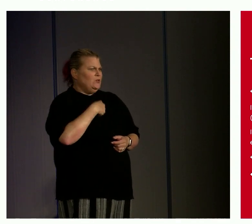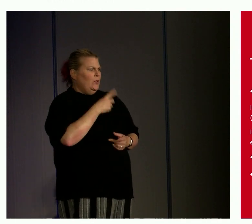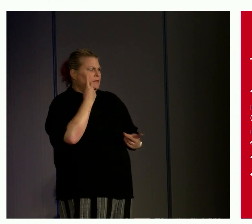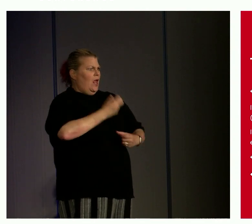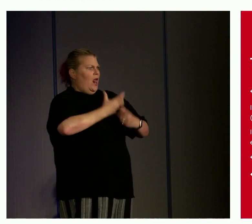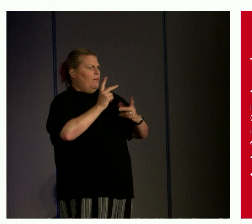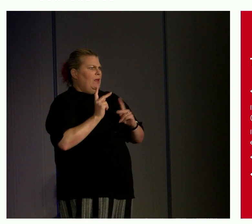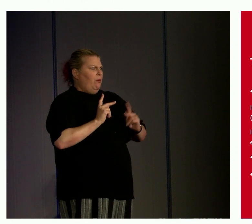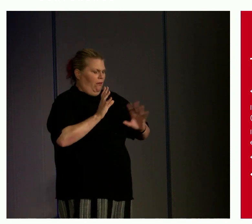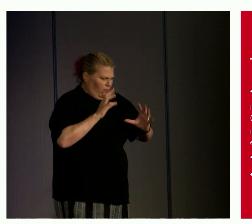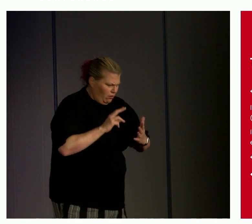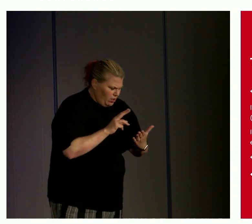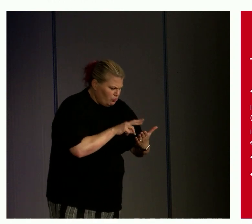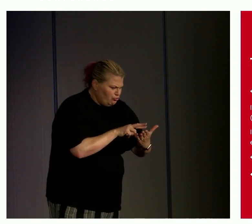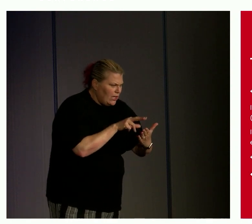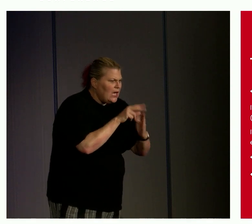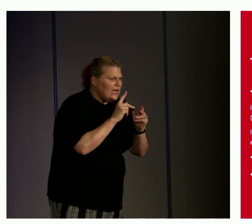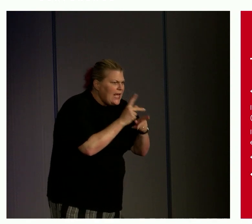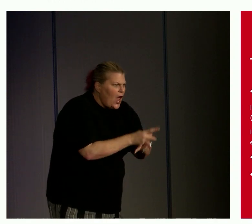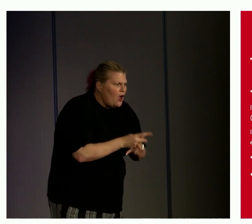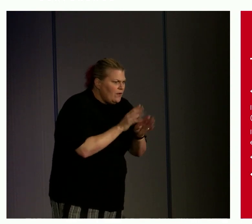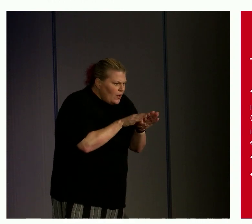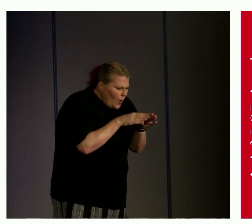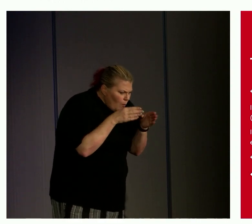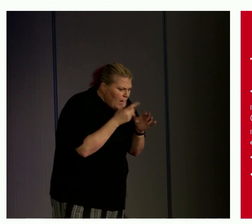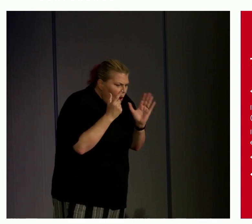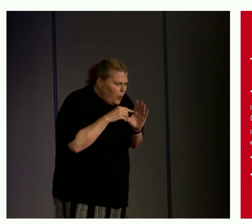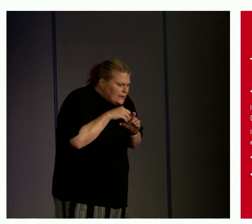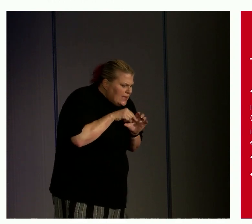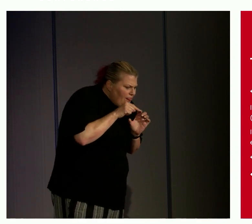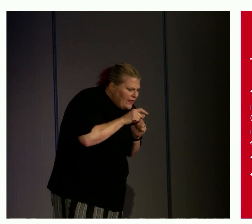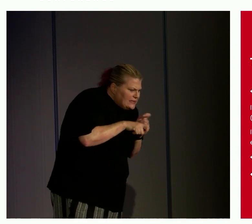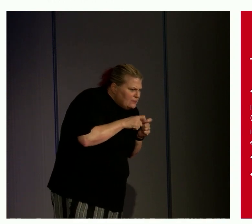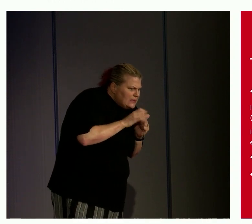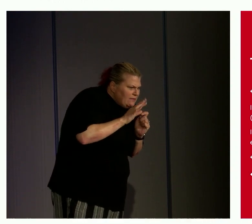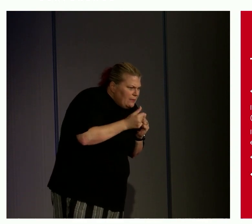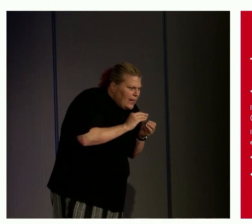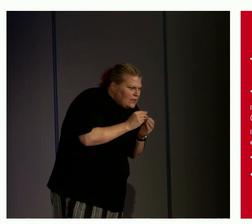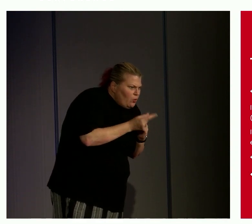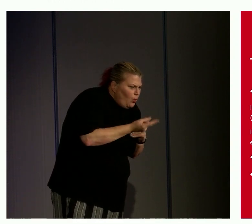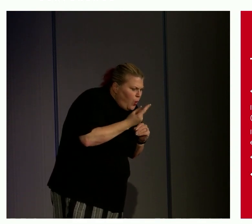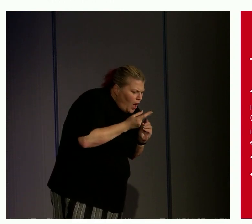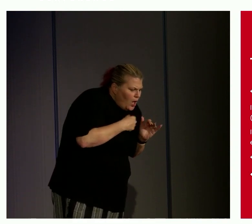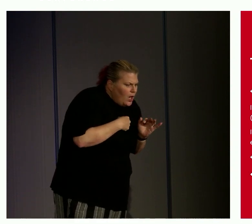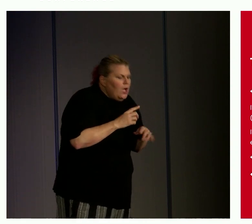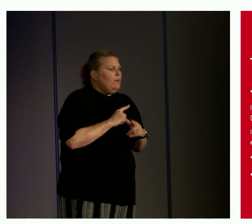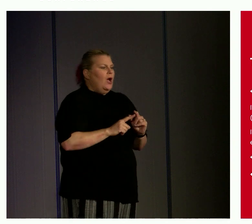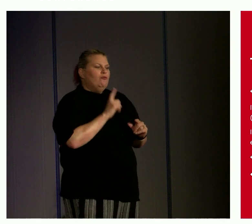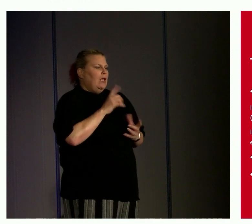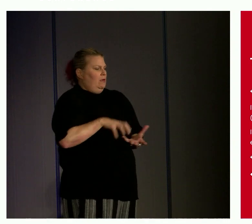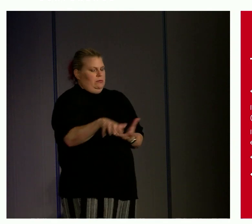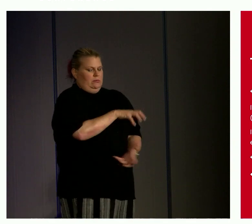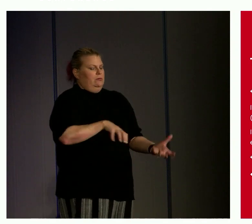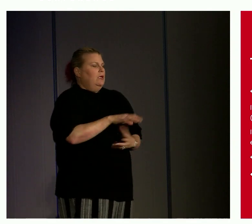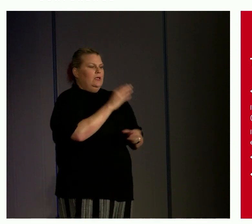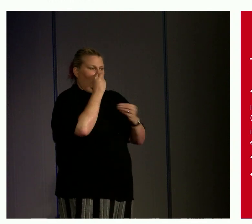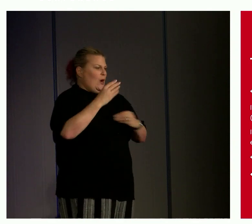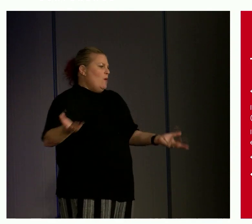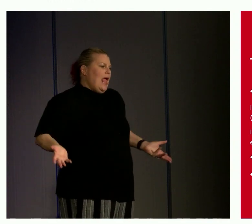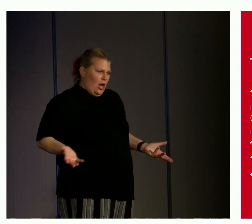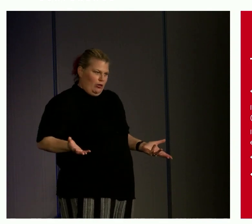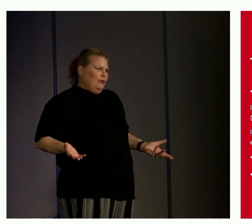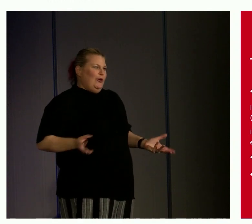lot of people very carefully opening and seeing what is in this specific bag, but we really don't care. So don't worry about